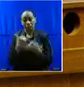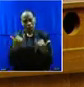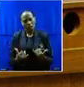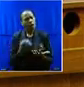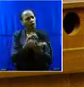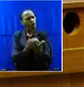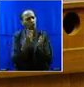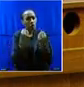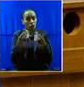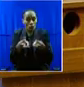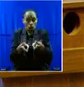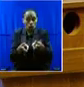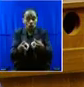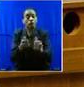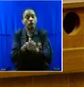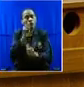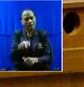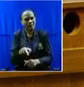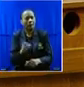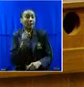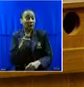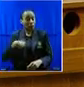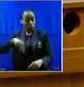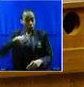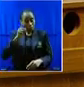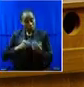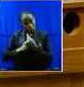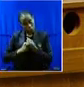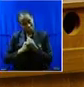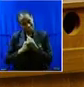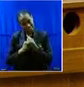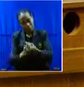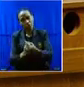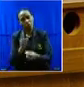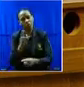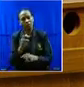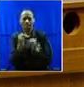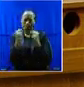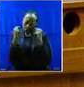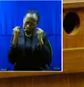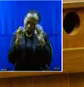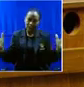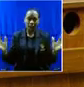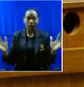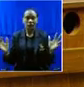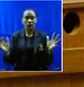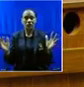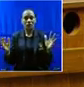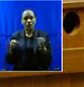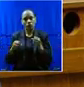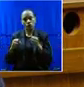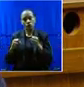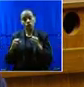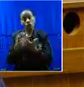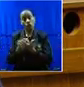new trajectory, we are going to support a massive growth in local production and make